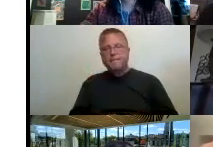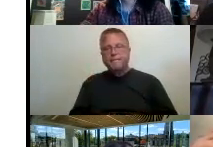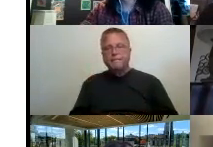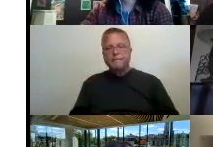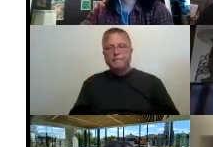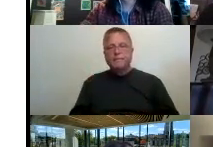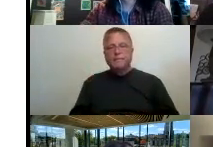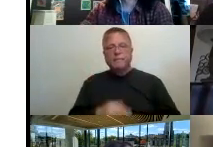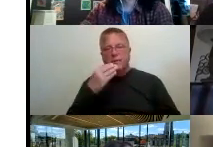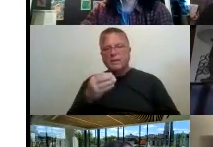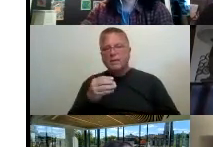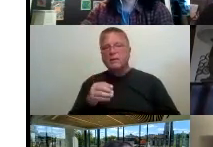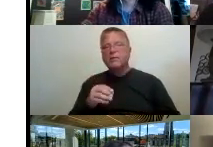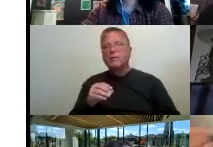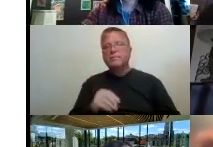Thanks, Richard.